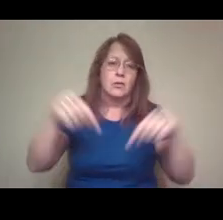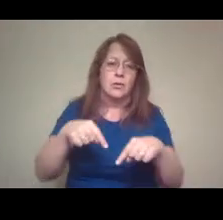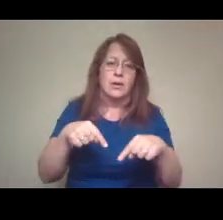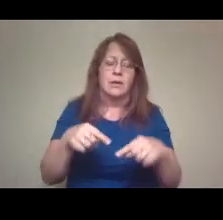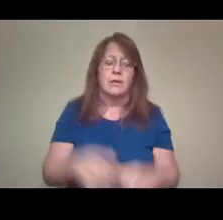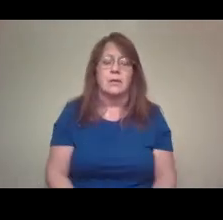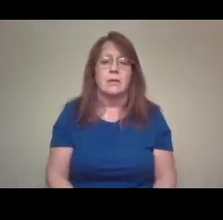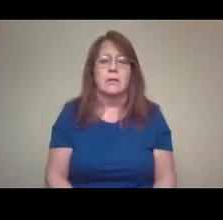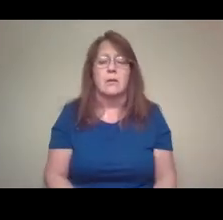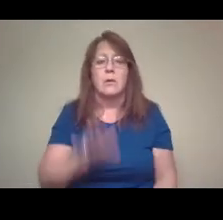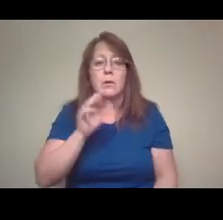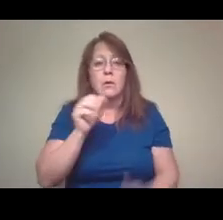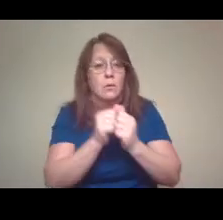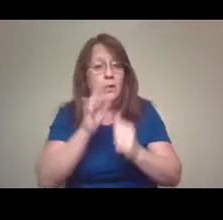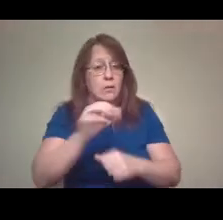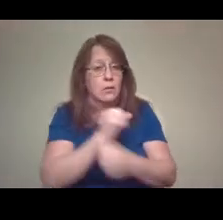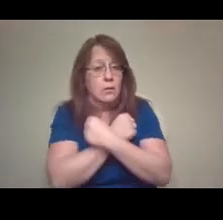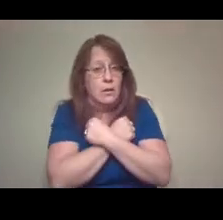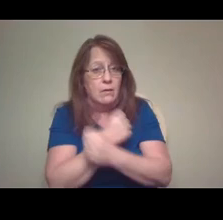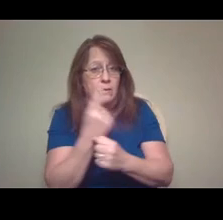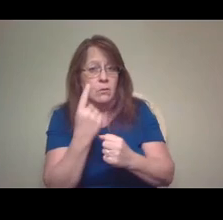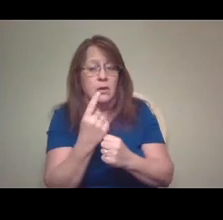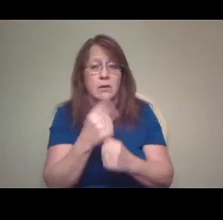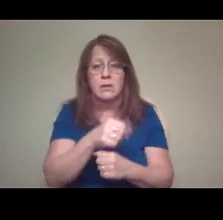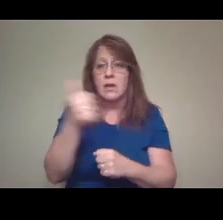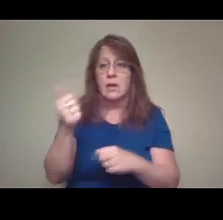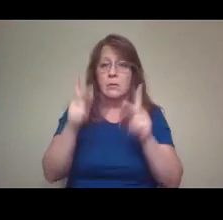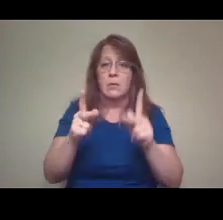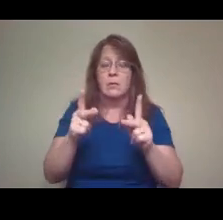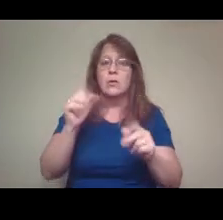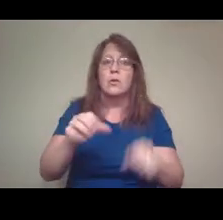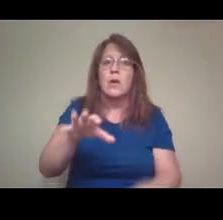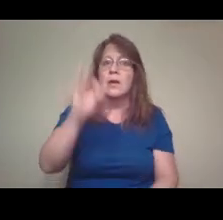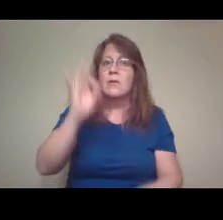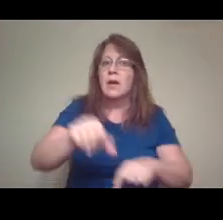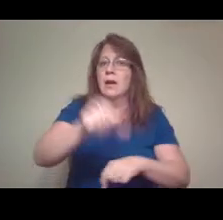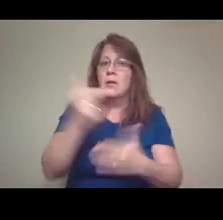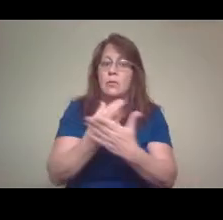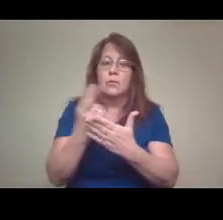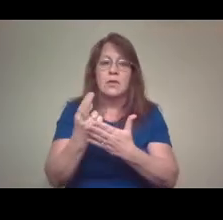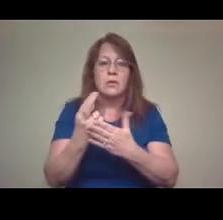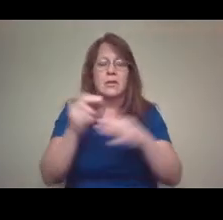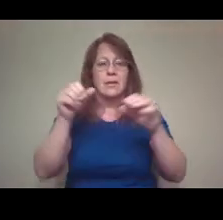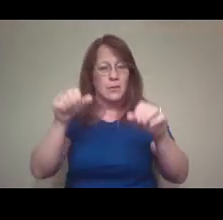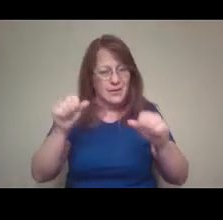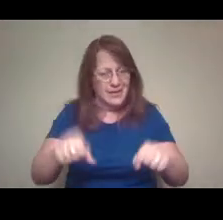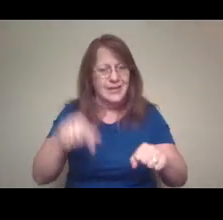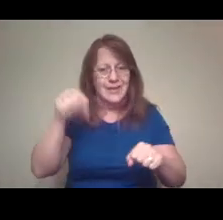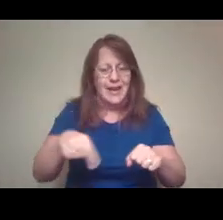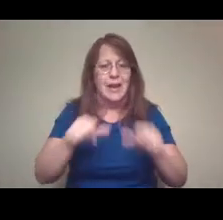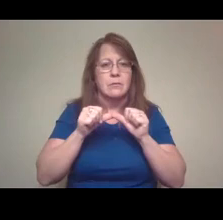ones, and how you might intervene and seek out the right support and resources so that this really can remain a season of joy and